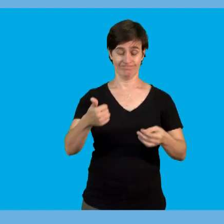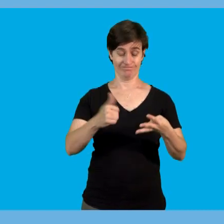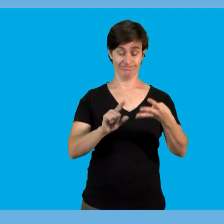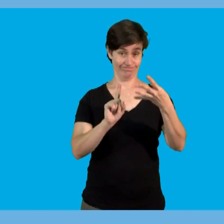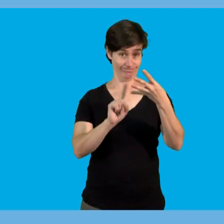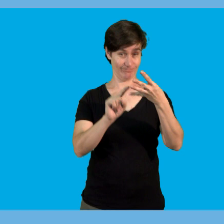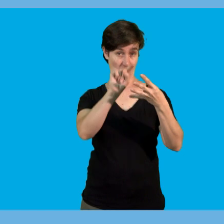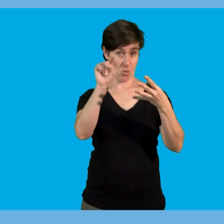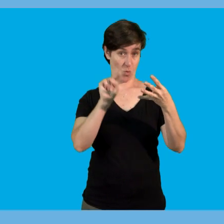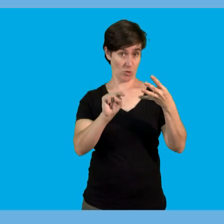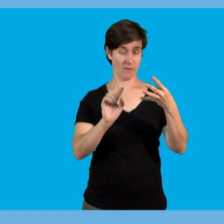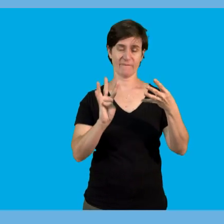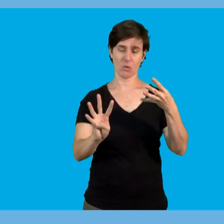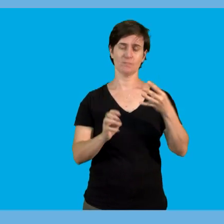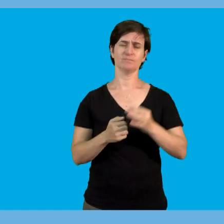Question number 4.